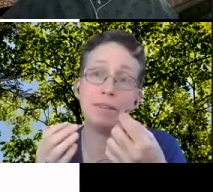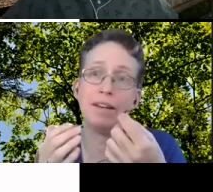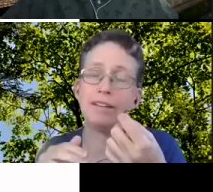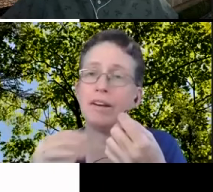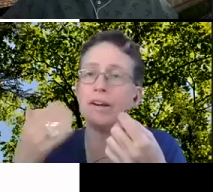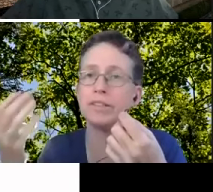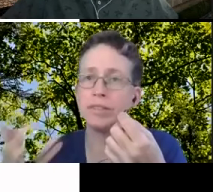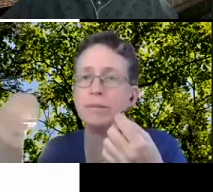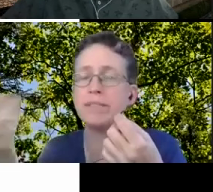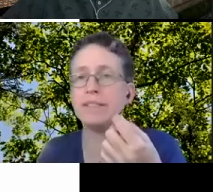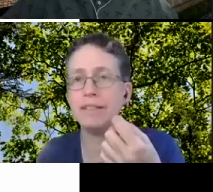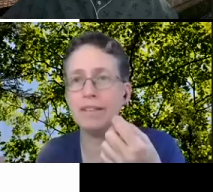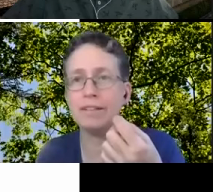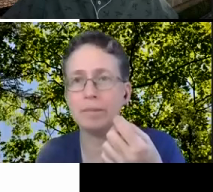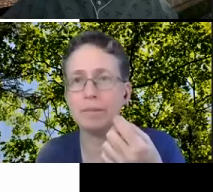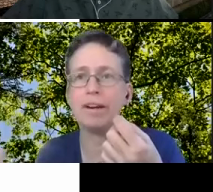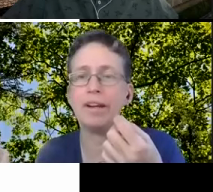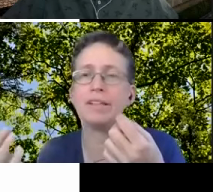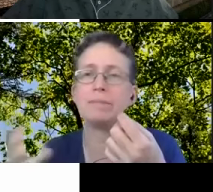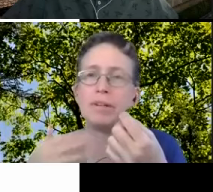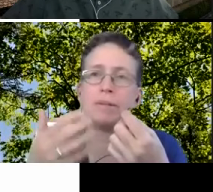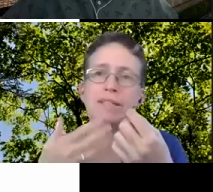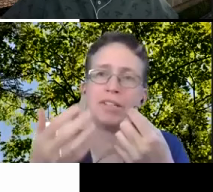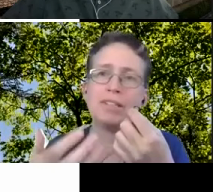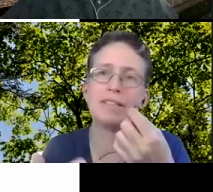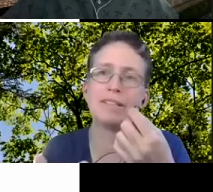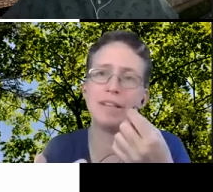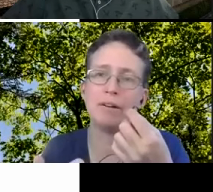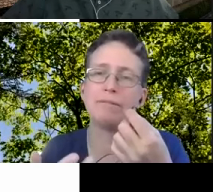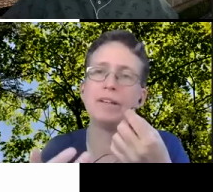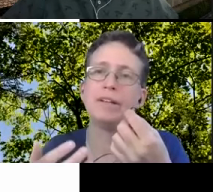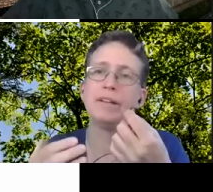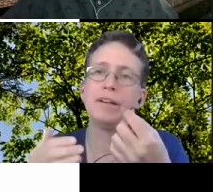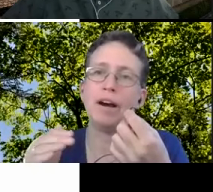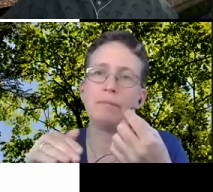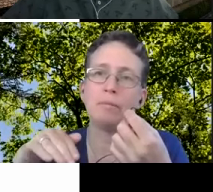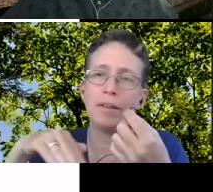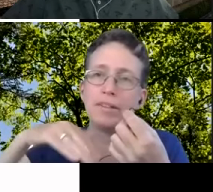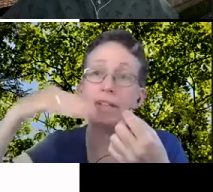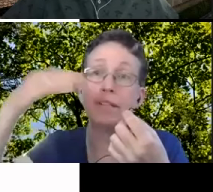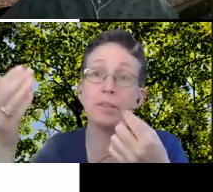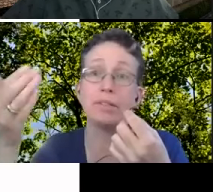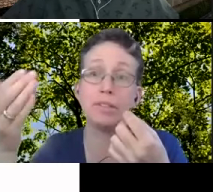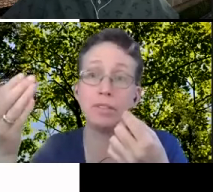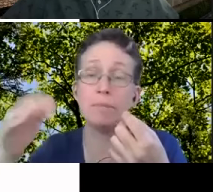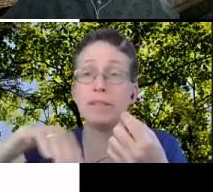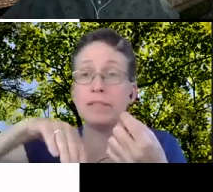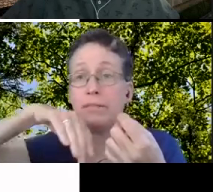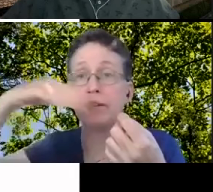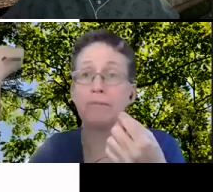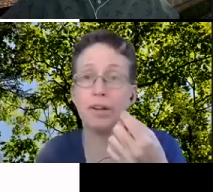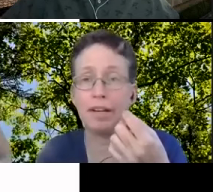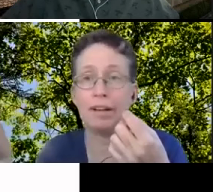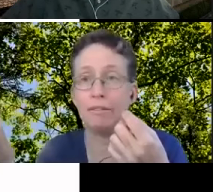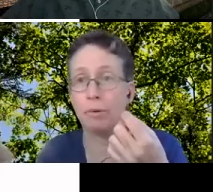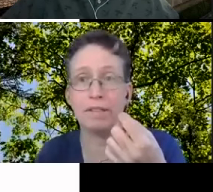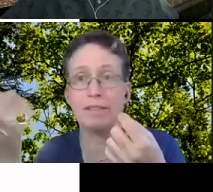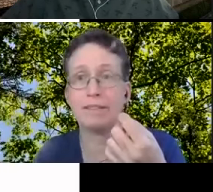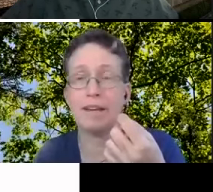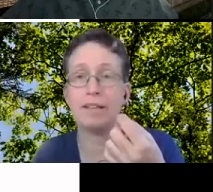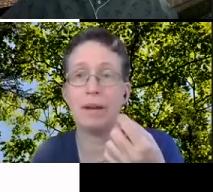same thing. There are disturbances in urban areas, but urbanization itself, while there's an initial disturbance of converting